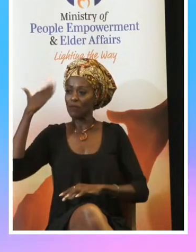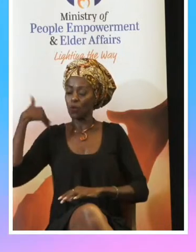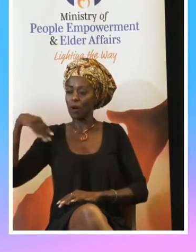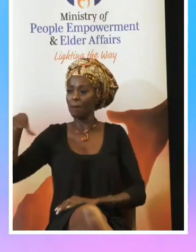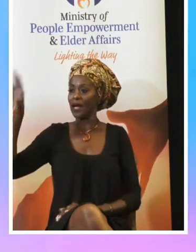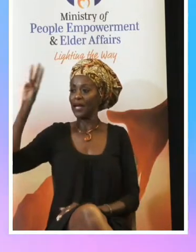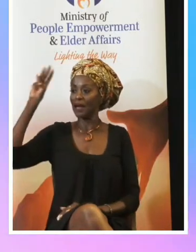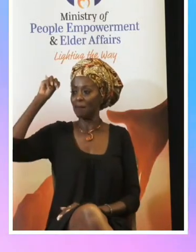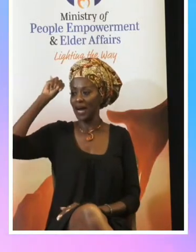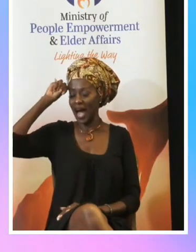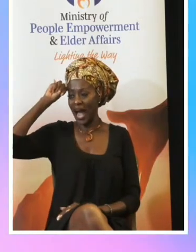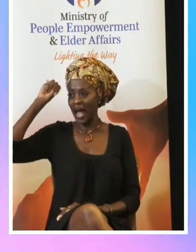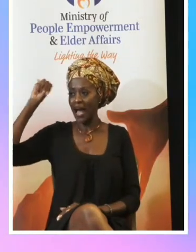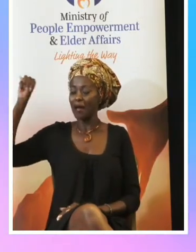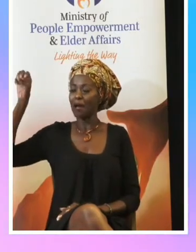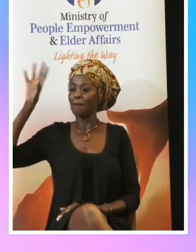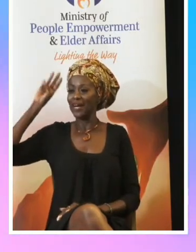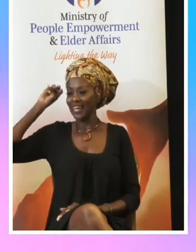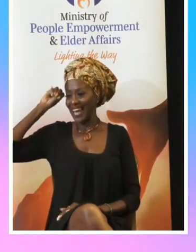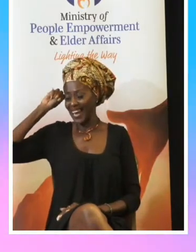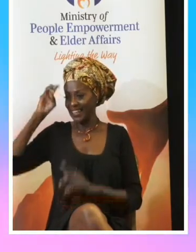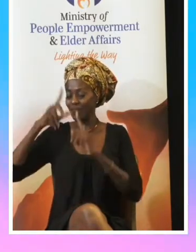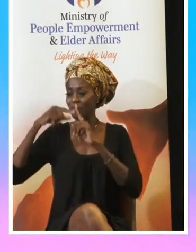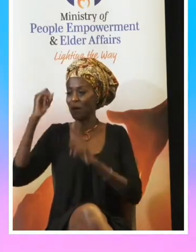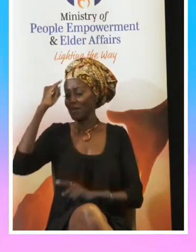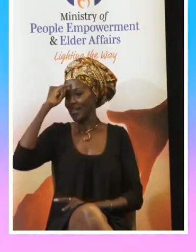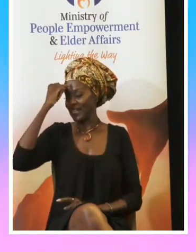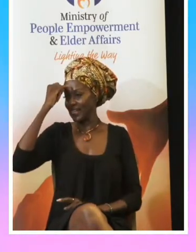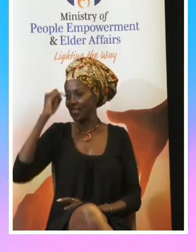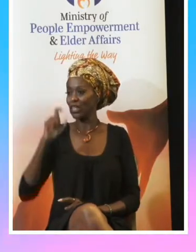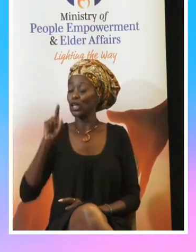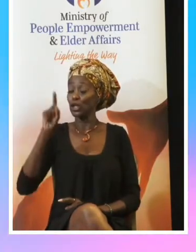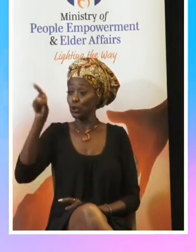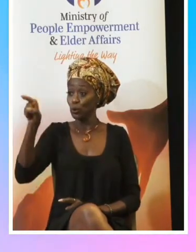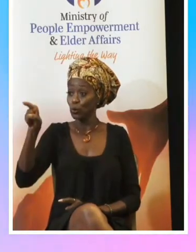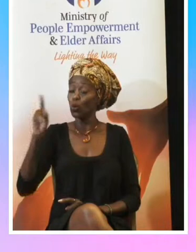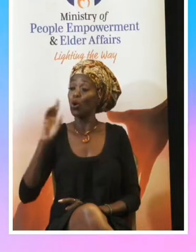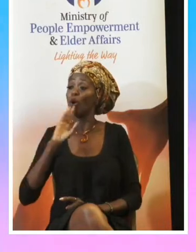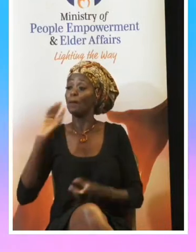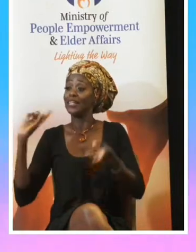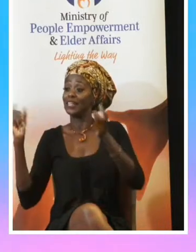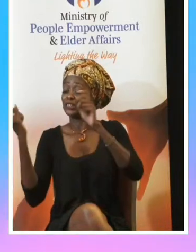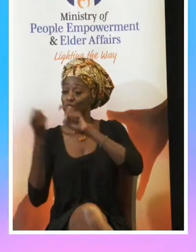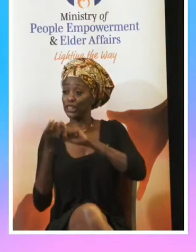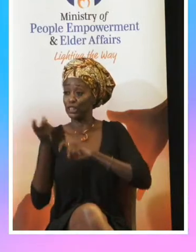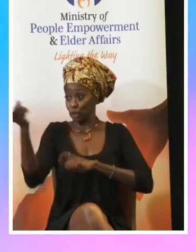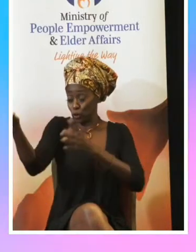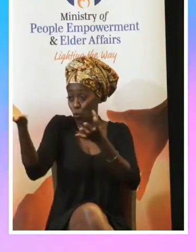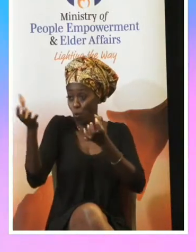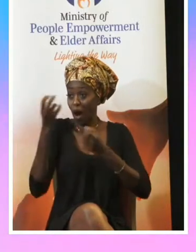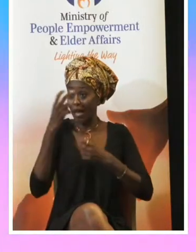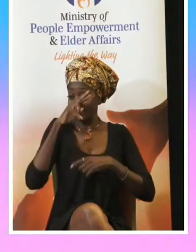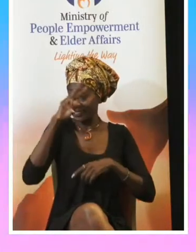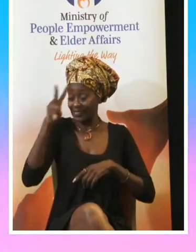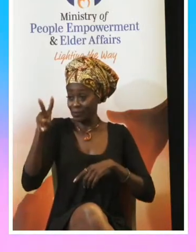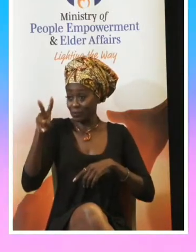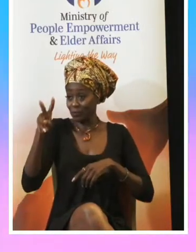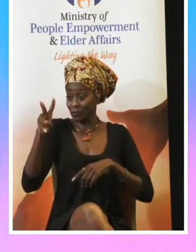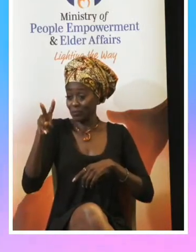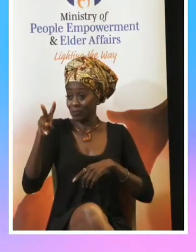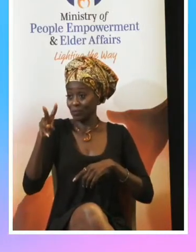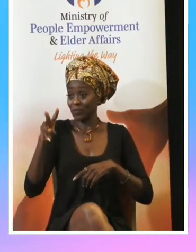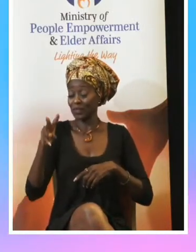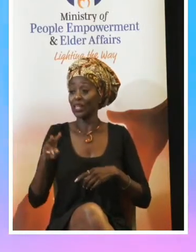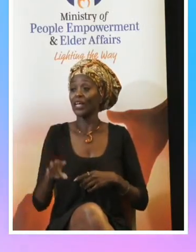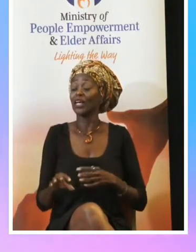that you must be the change you want to see in this world, right? That your life does not get better by chance. It gets better